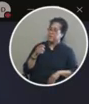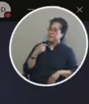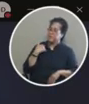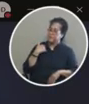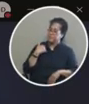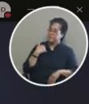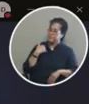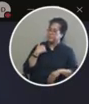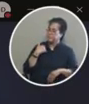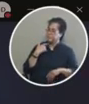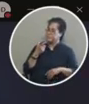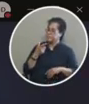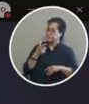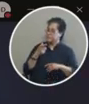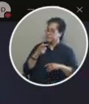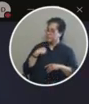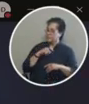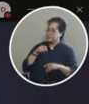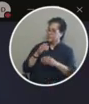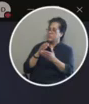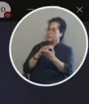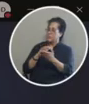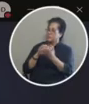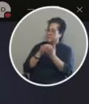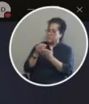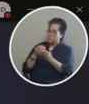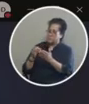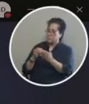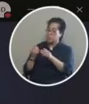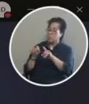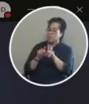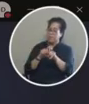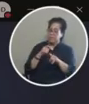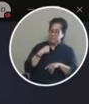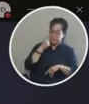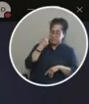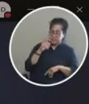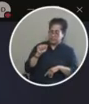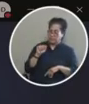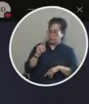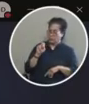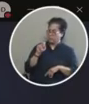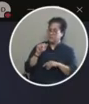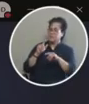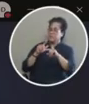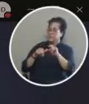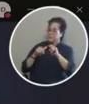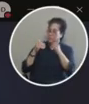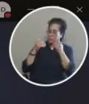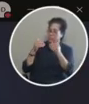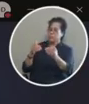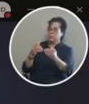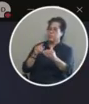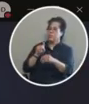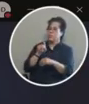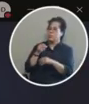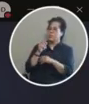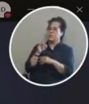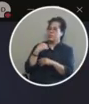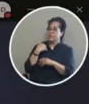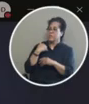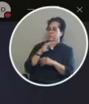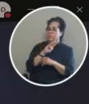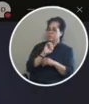measures by which to stop these expenditures. The other thing that I understand is that Arena cannot go forward unless it has sold